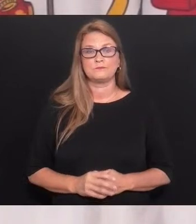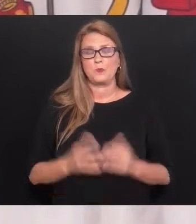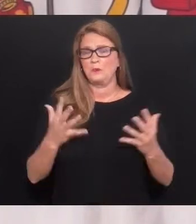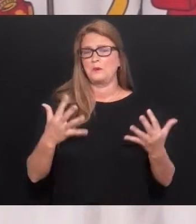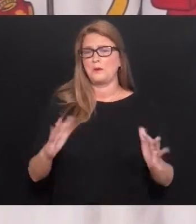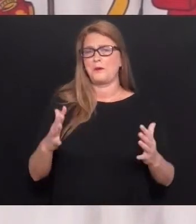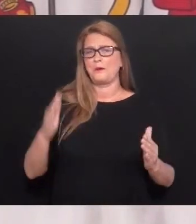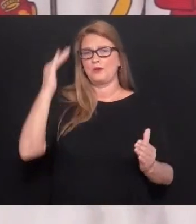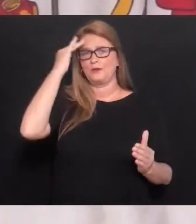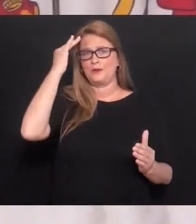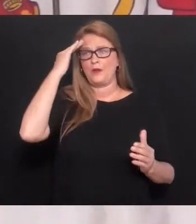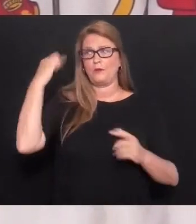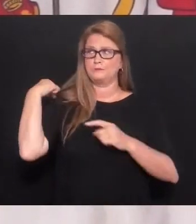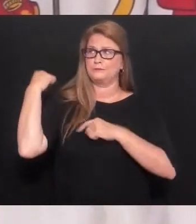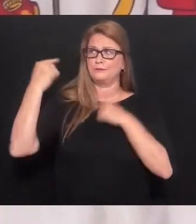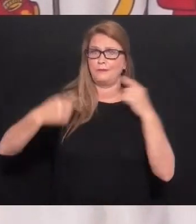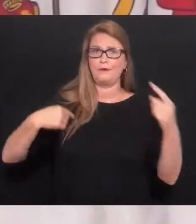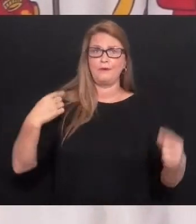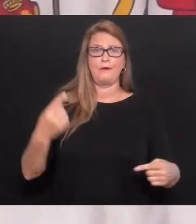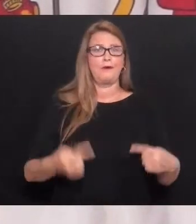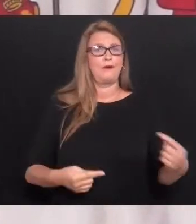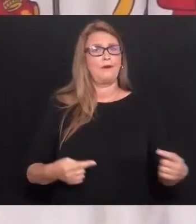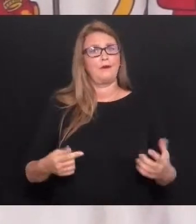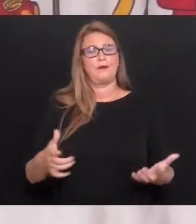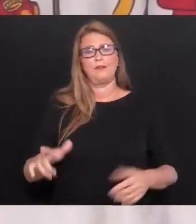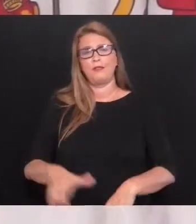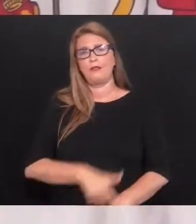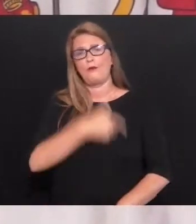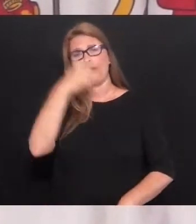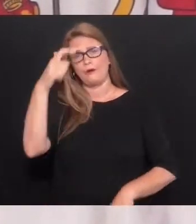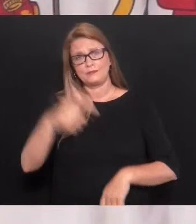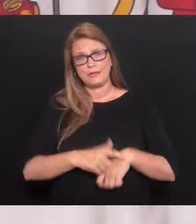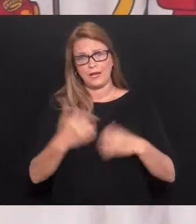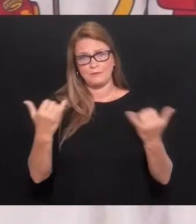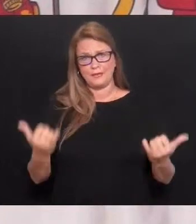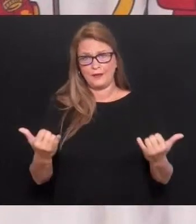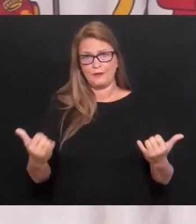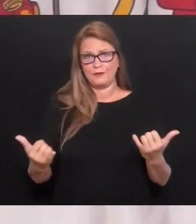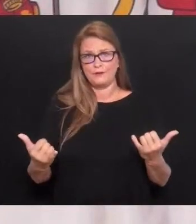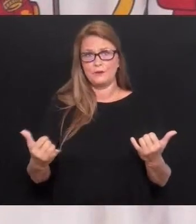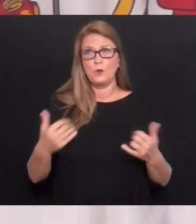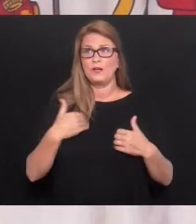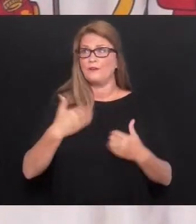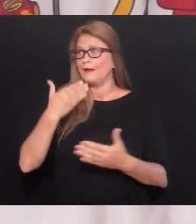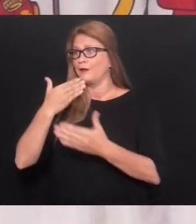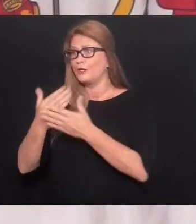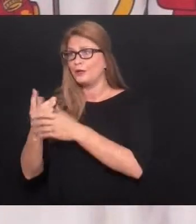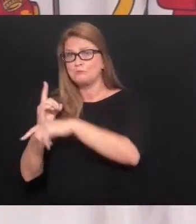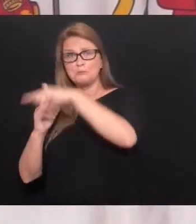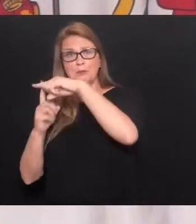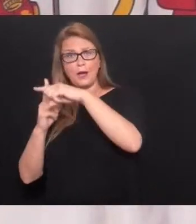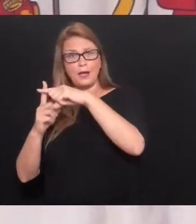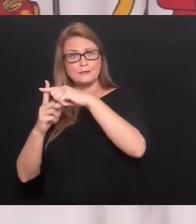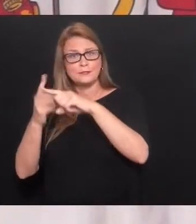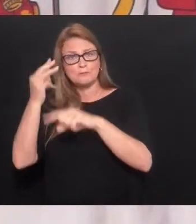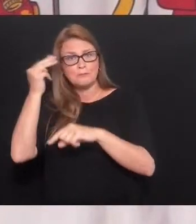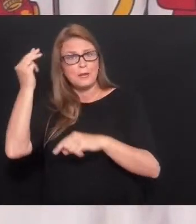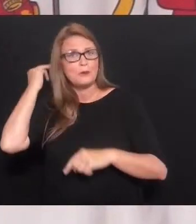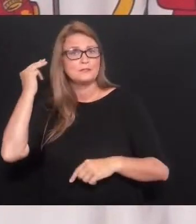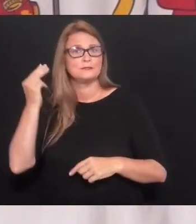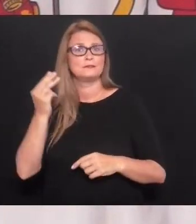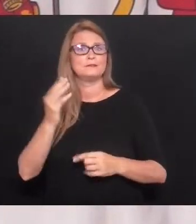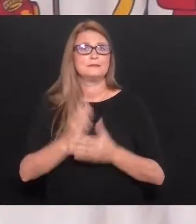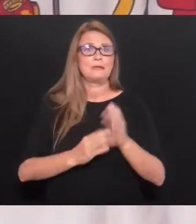and we've been through peaks and valleys. we all remain very prayerful